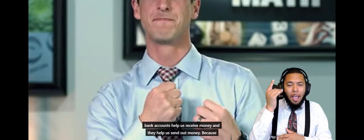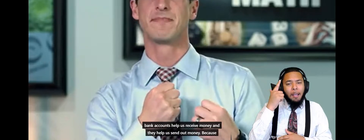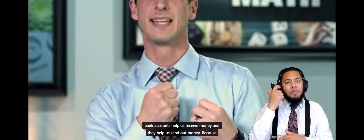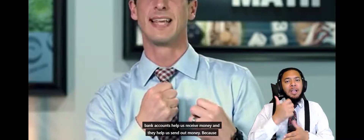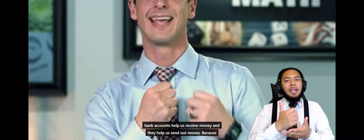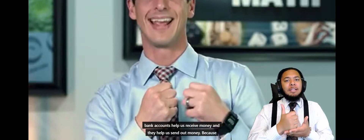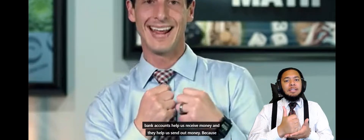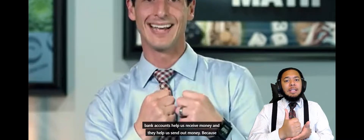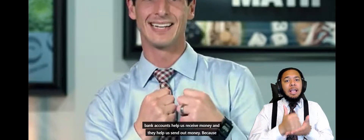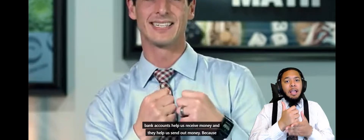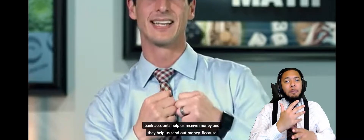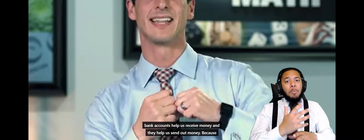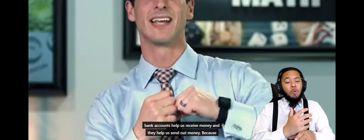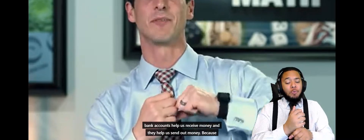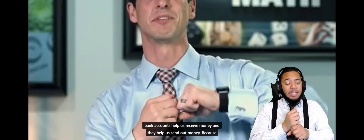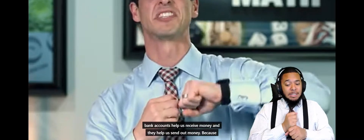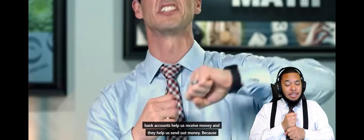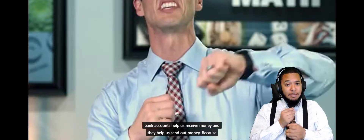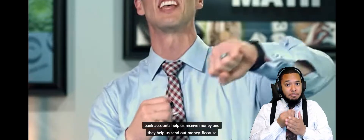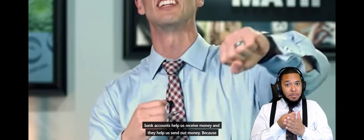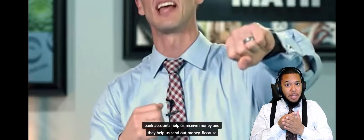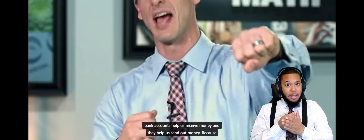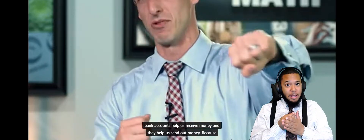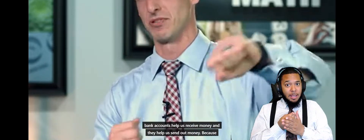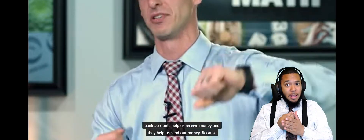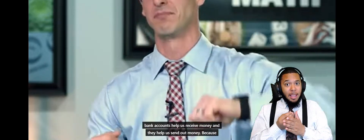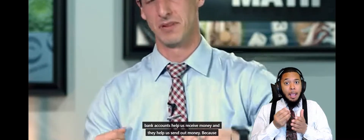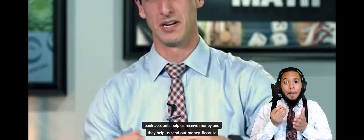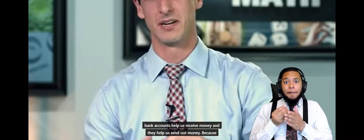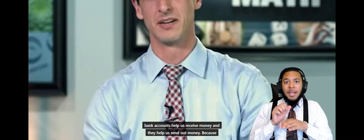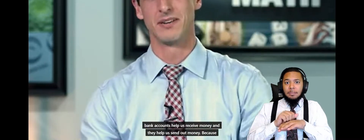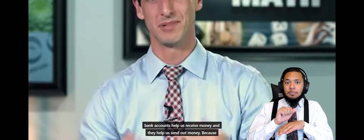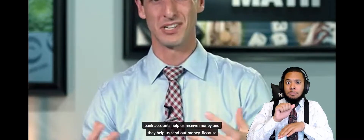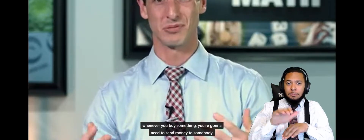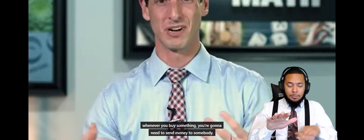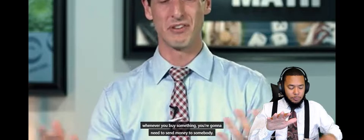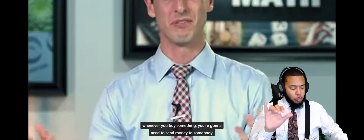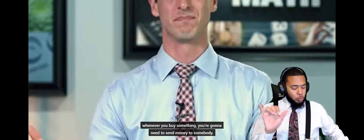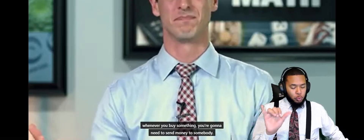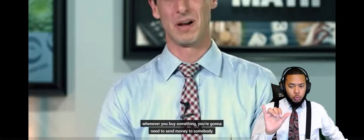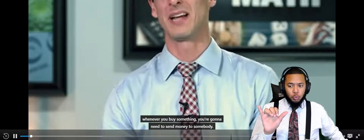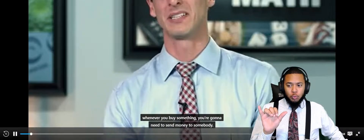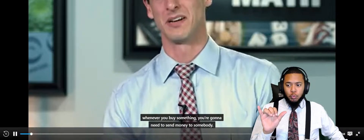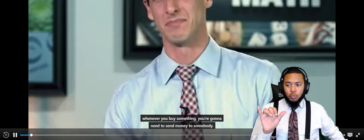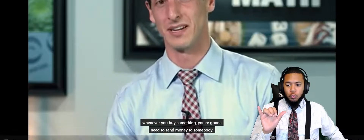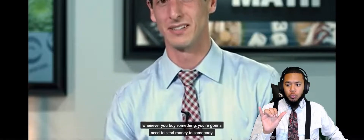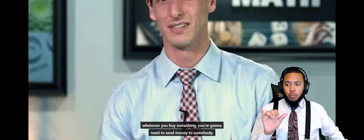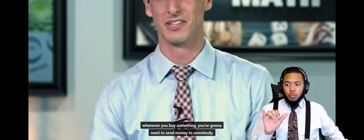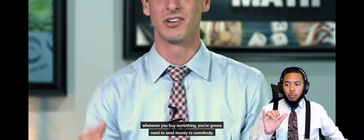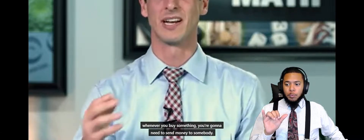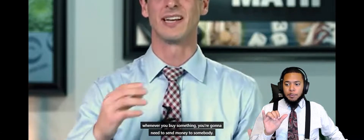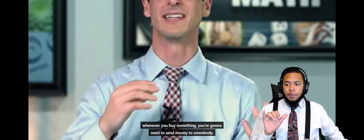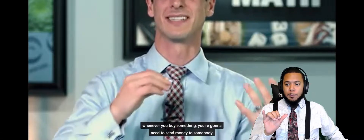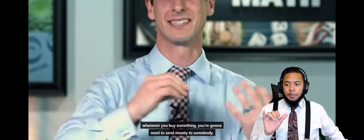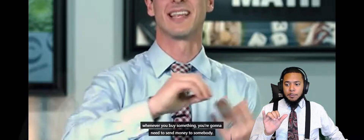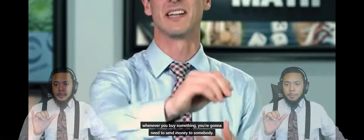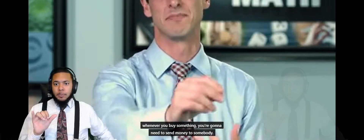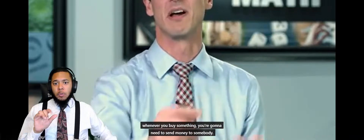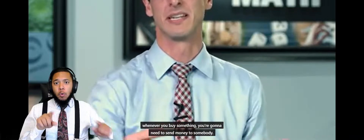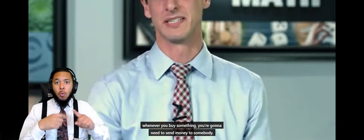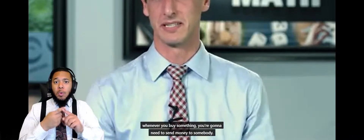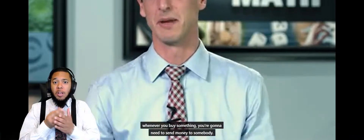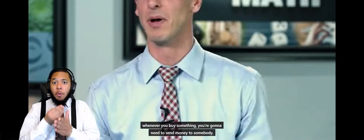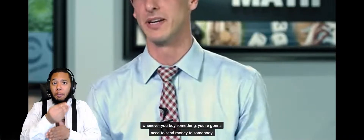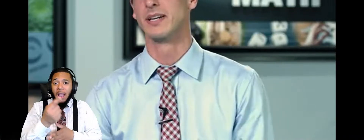money and they help us send out money. Because whenever you buy something, you're going to need to